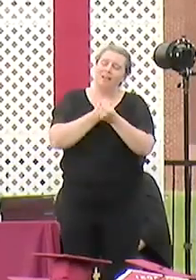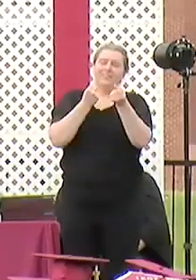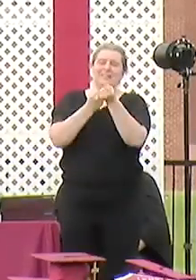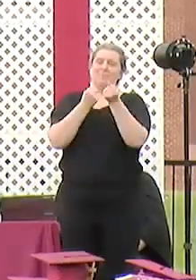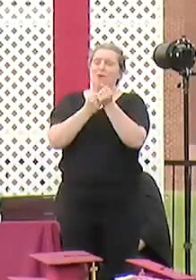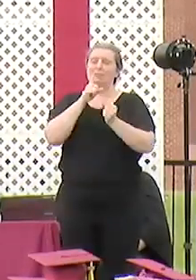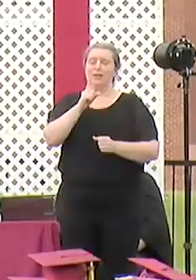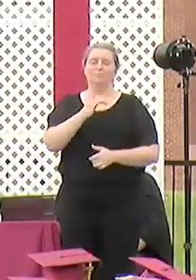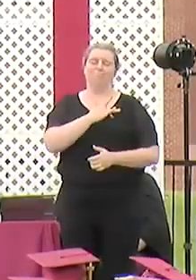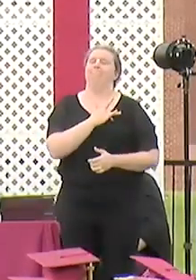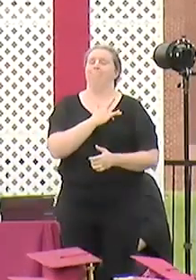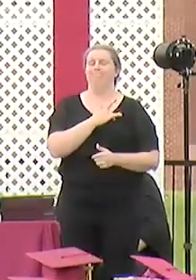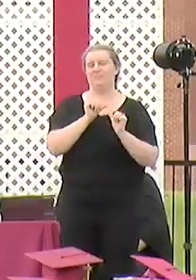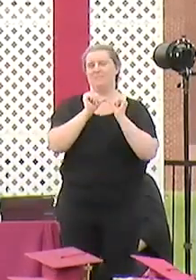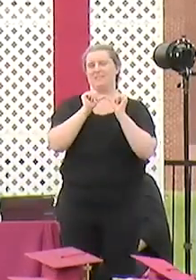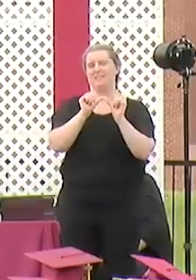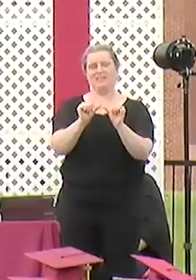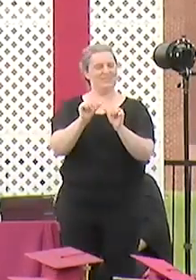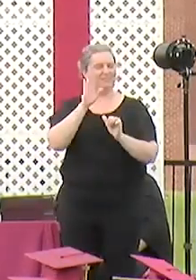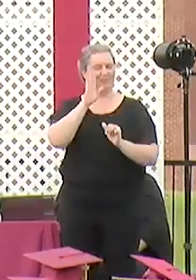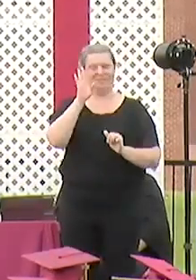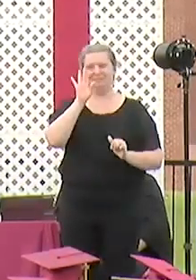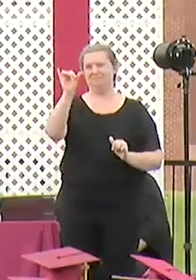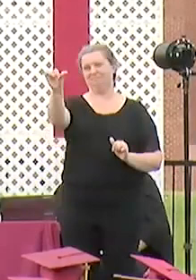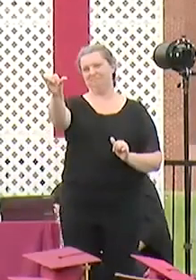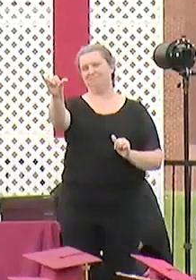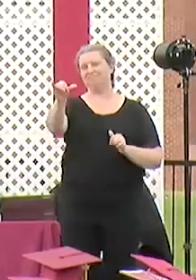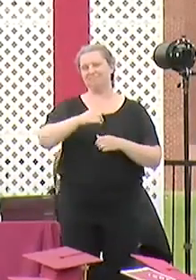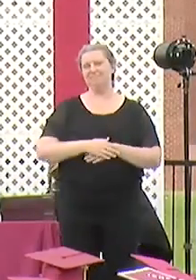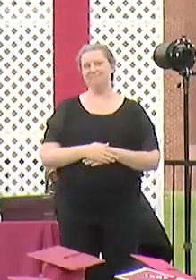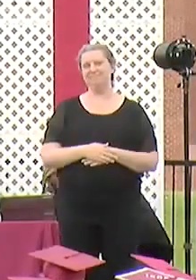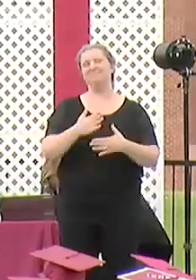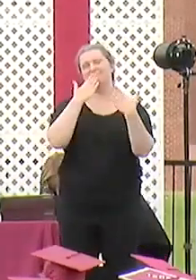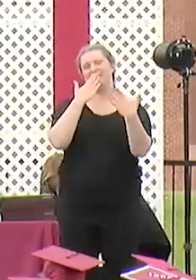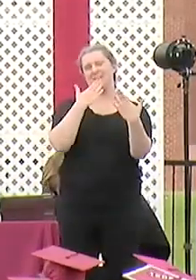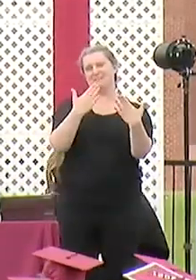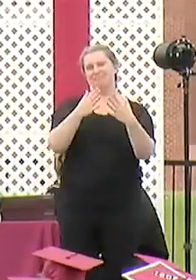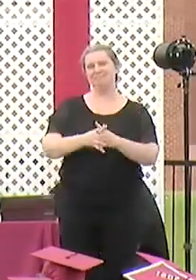touched us all and will continue to be touched by your love and support for the rest of our lives. Thank you.